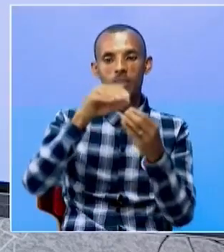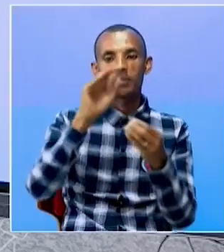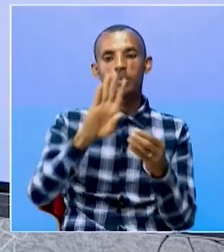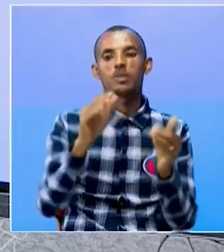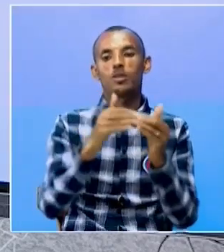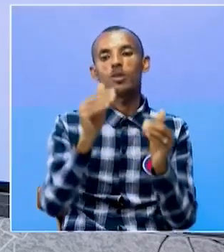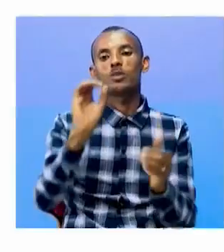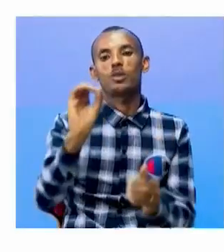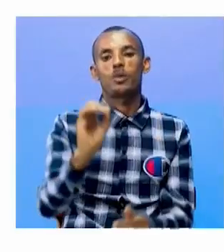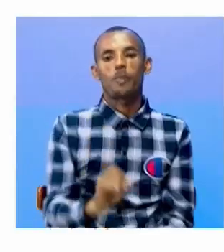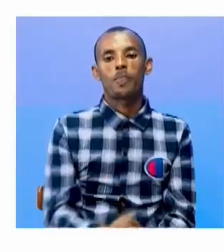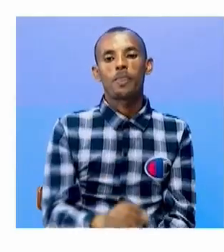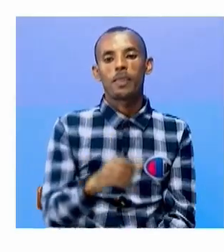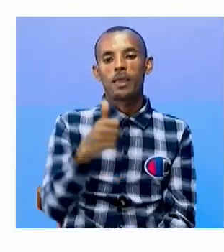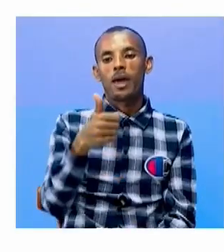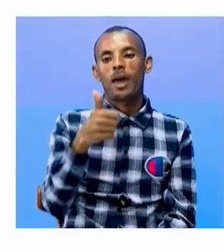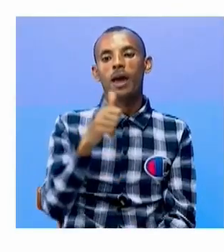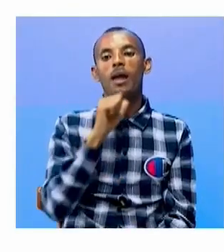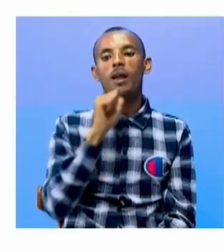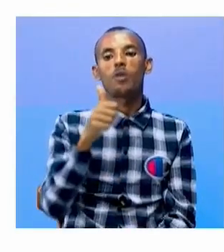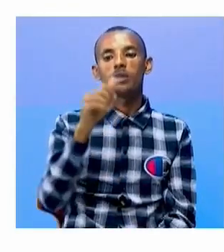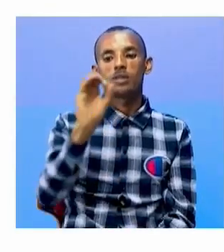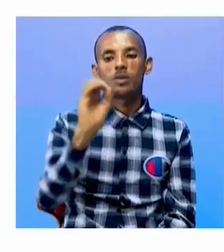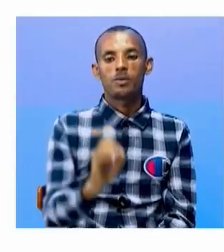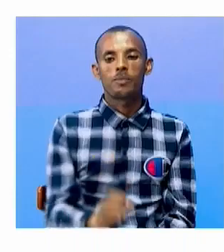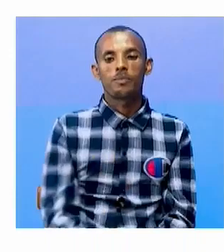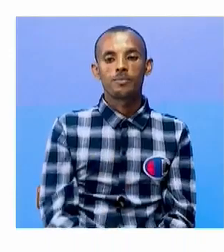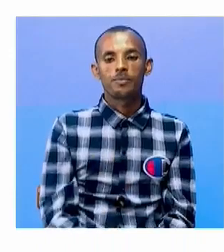So, let's see example for this one.